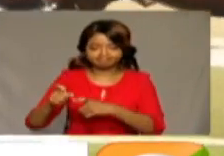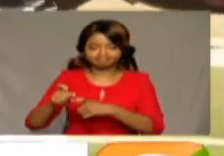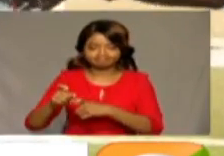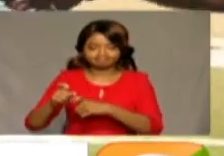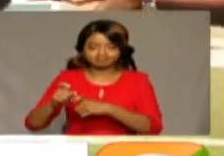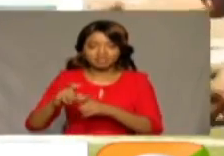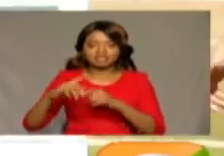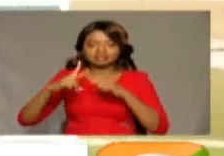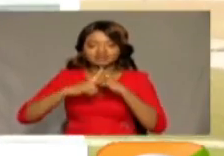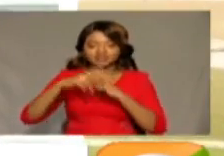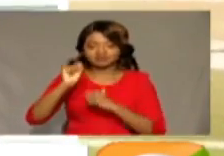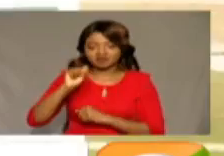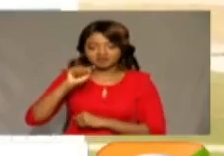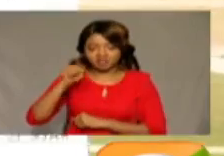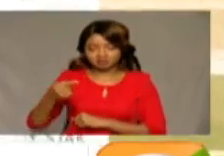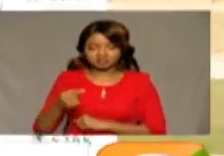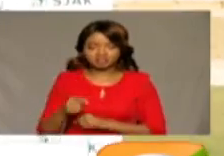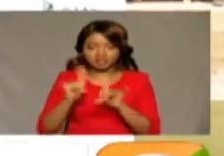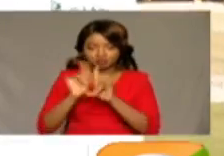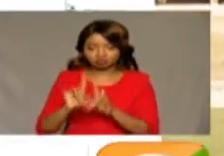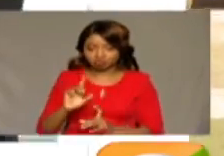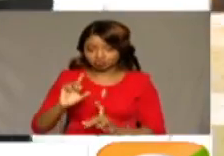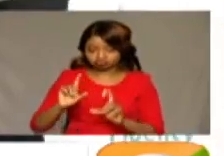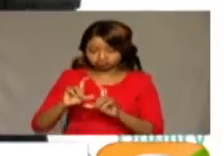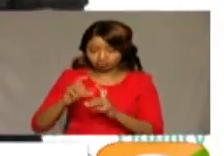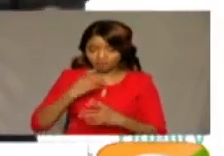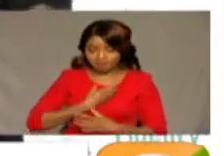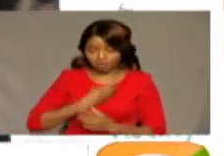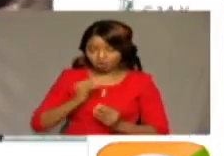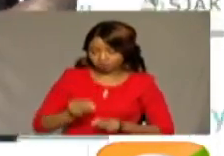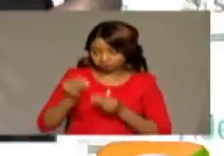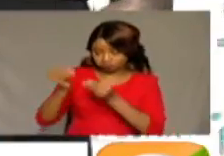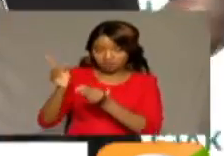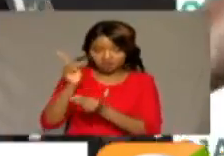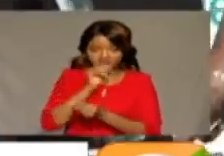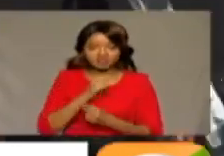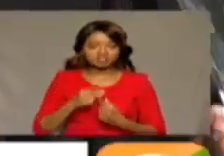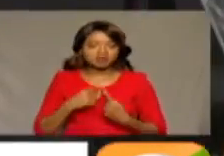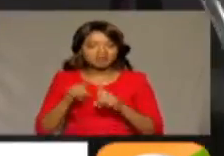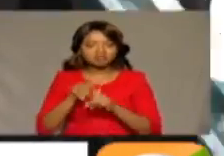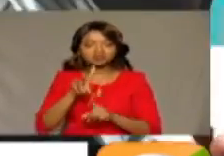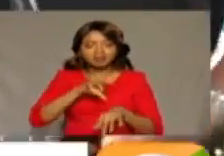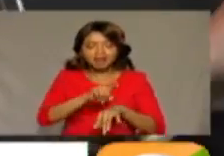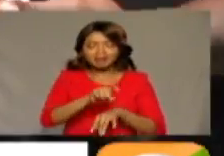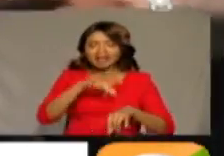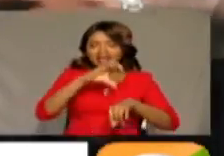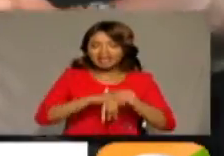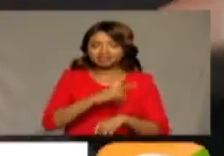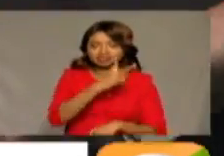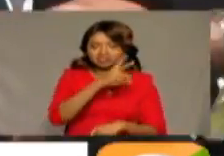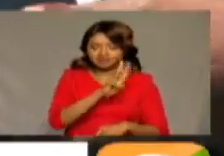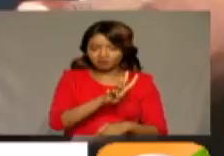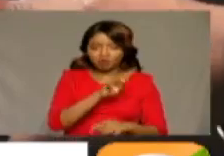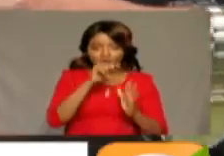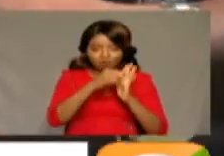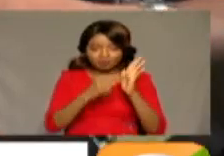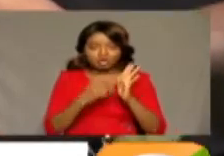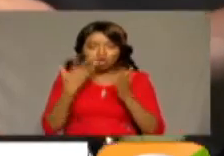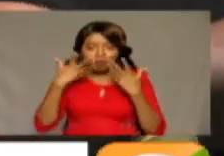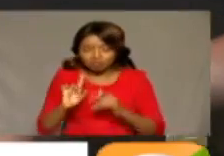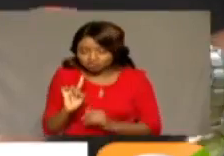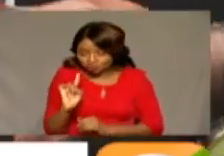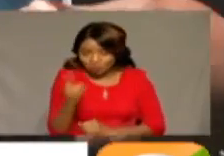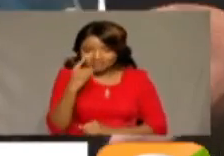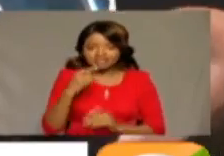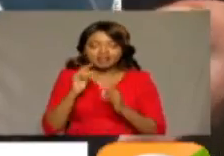plaque and 75,000 Kenya shillings. Gor Mahia currently lead the standings with 24 points and have lost only once this season. They will face